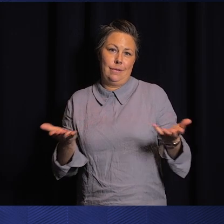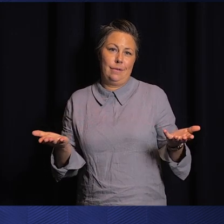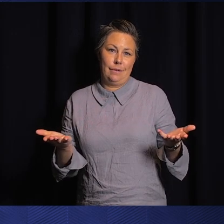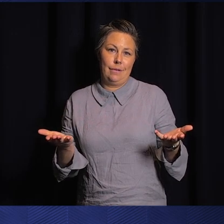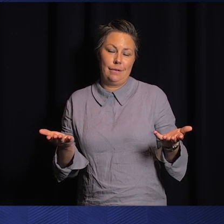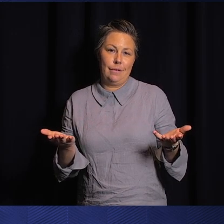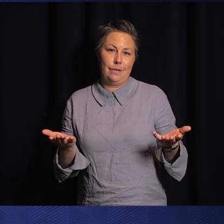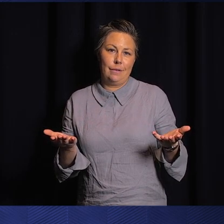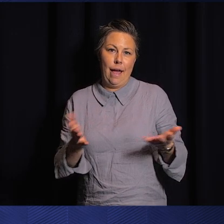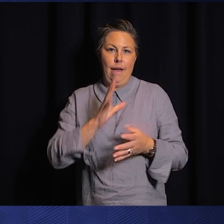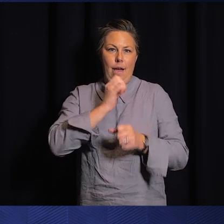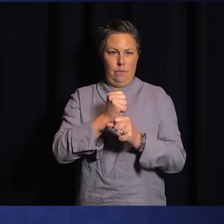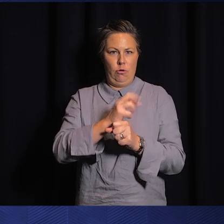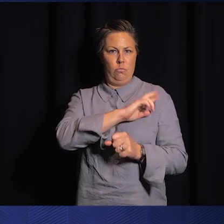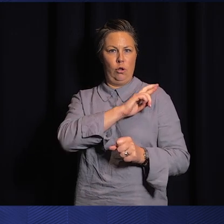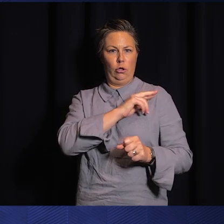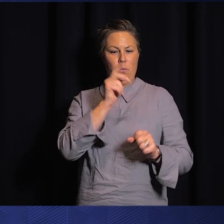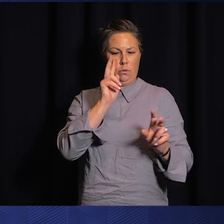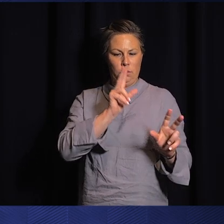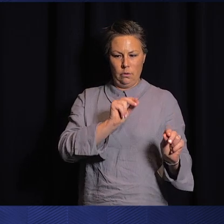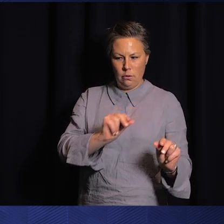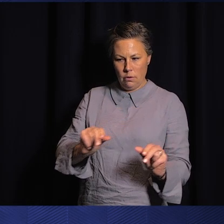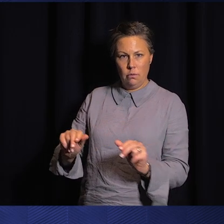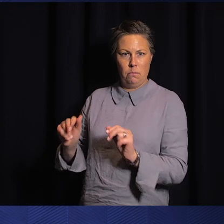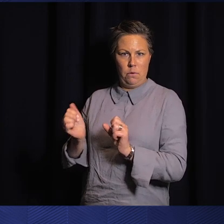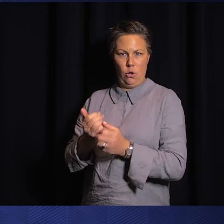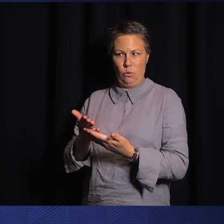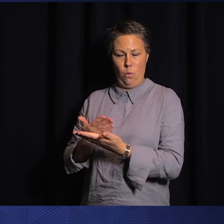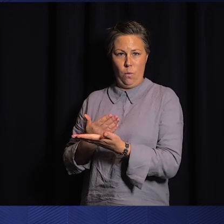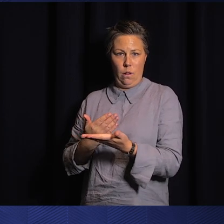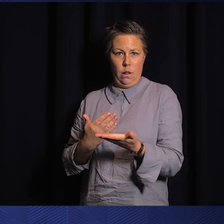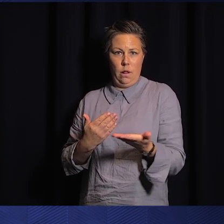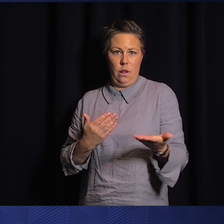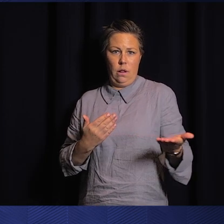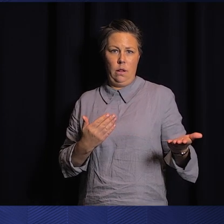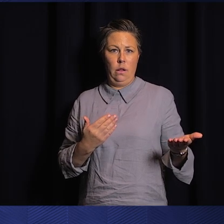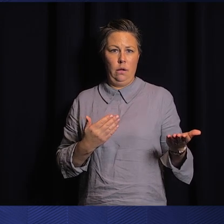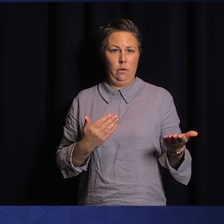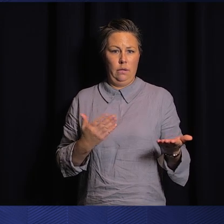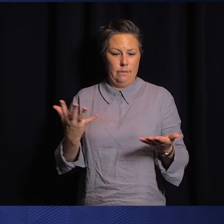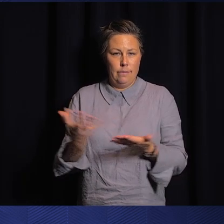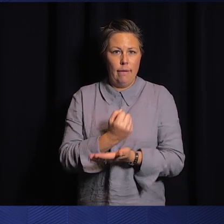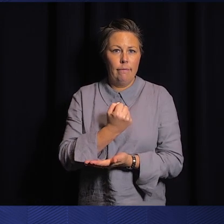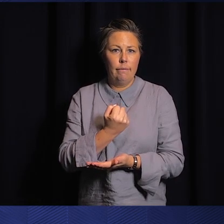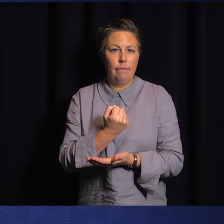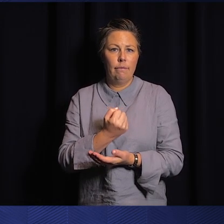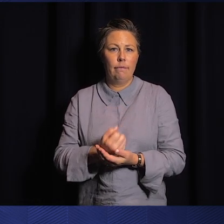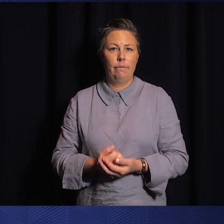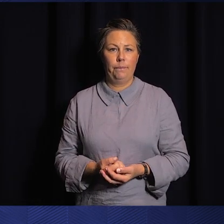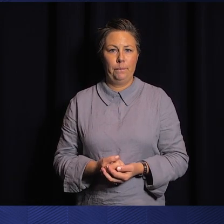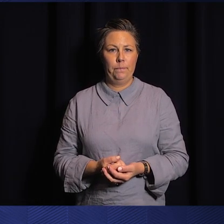the human rights of all the people found in its territory, and particularly when it comes to people who have